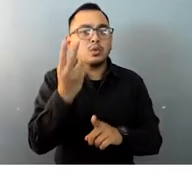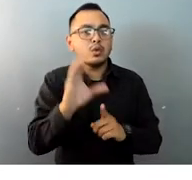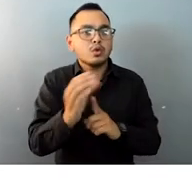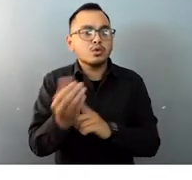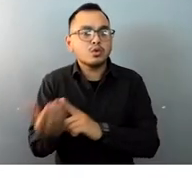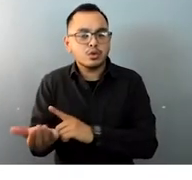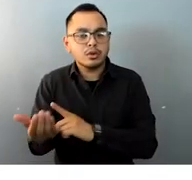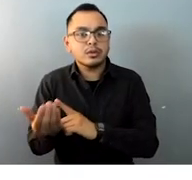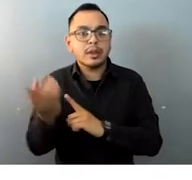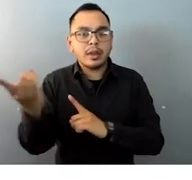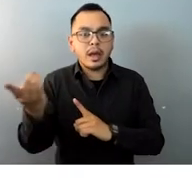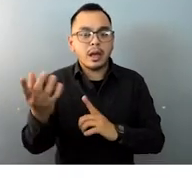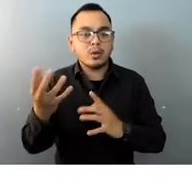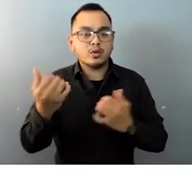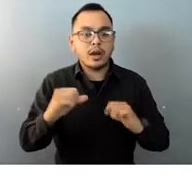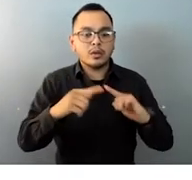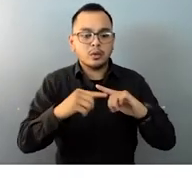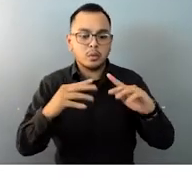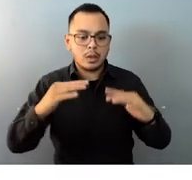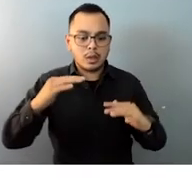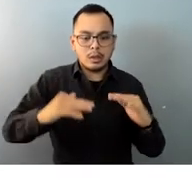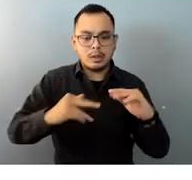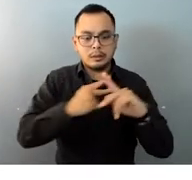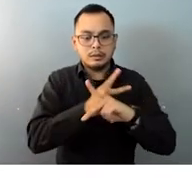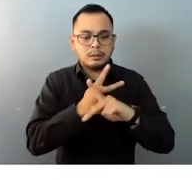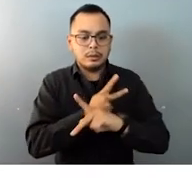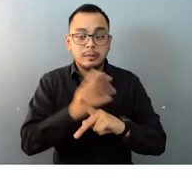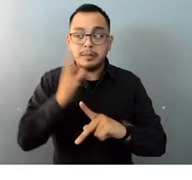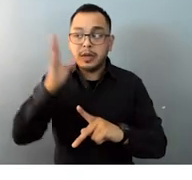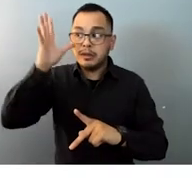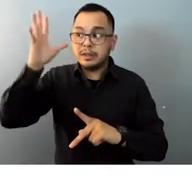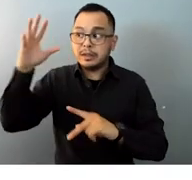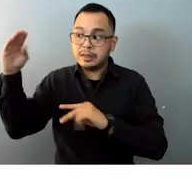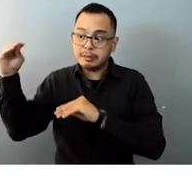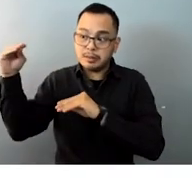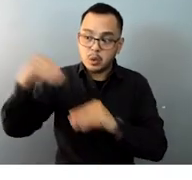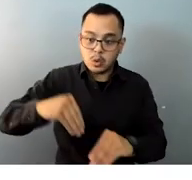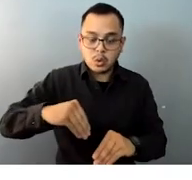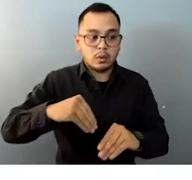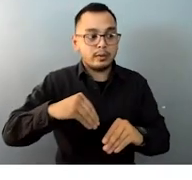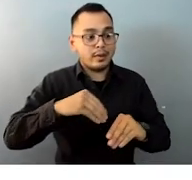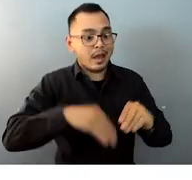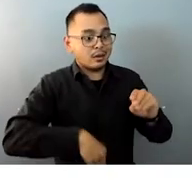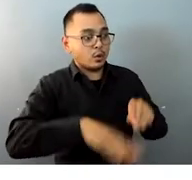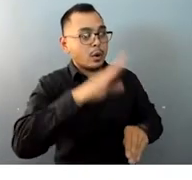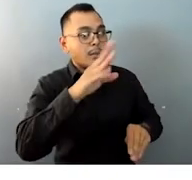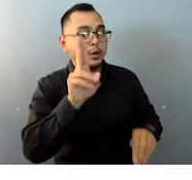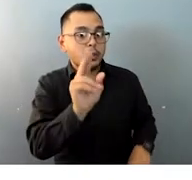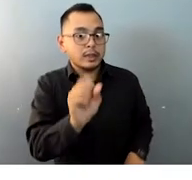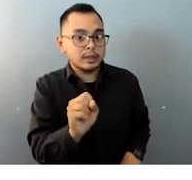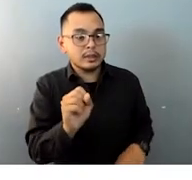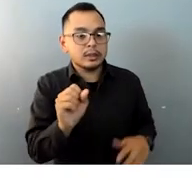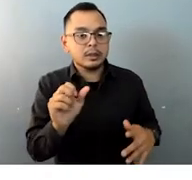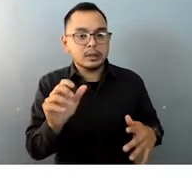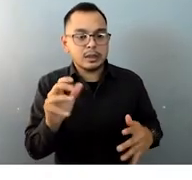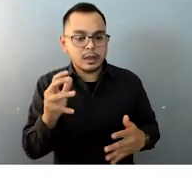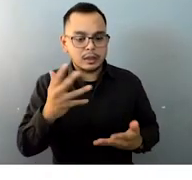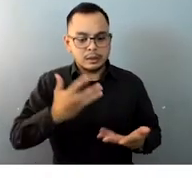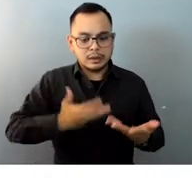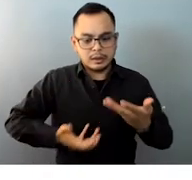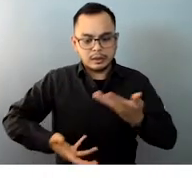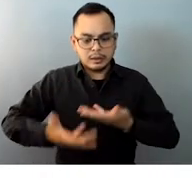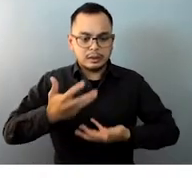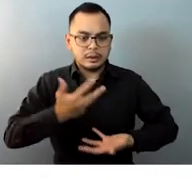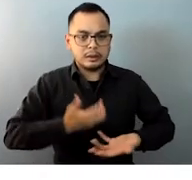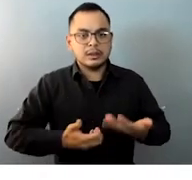are kind of bicultural, they're straddling, these cultures from their parents' immigrant experience and from where they're growing up